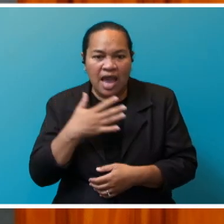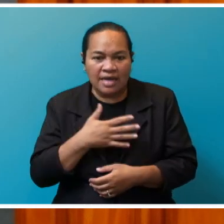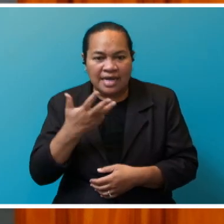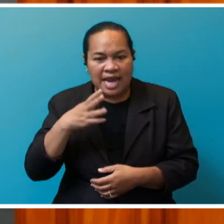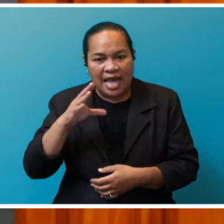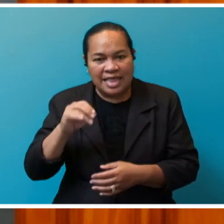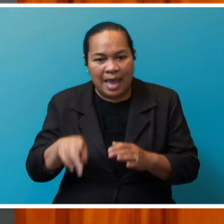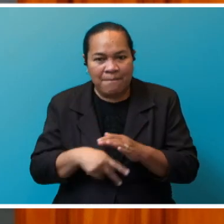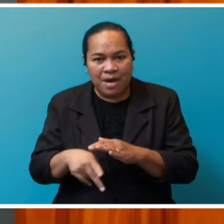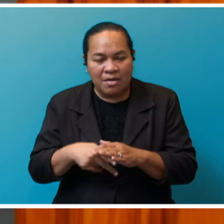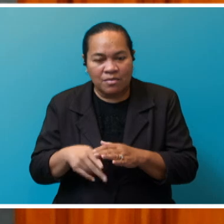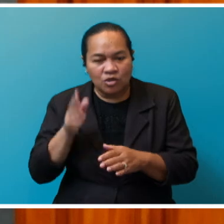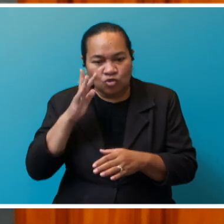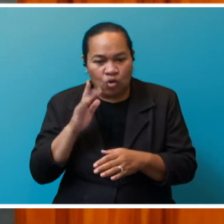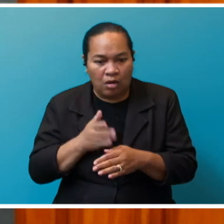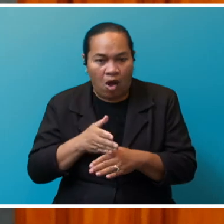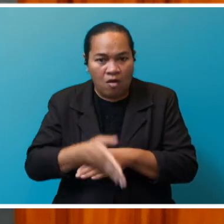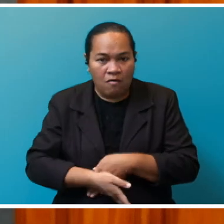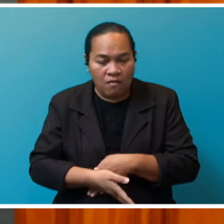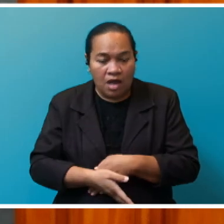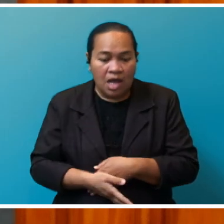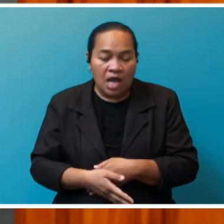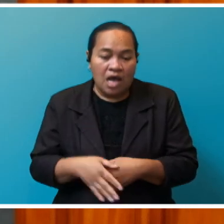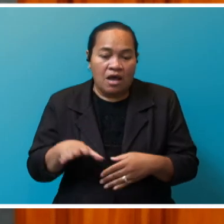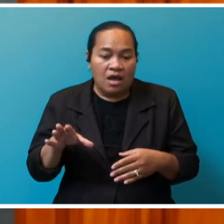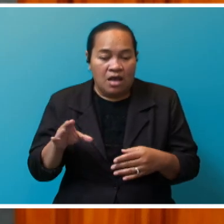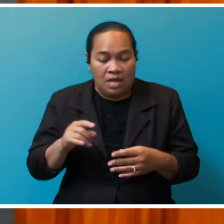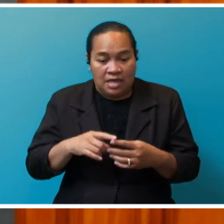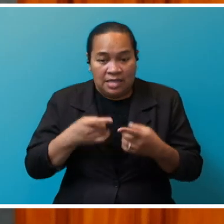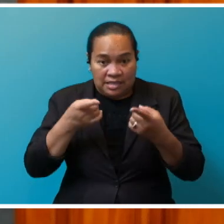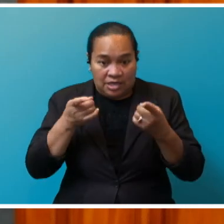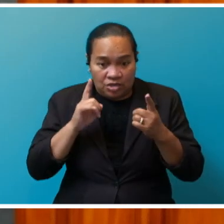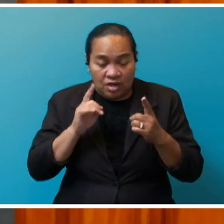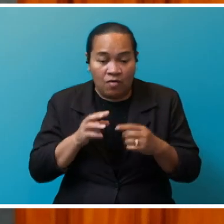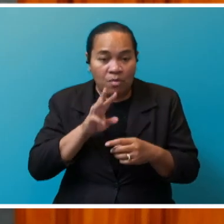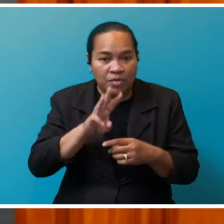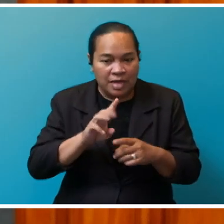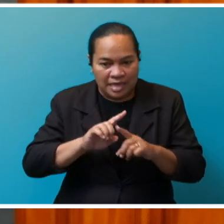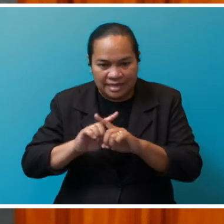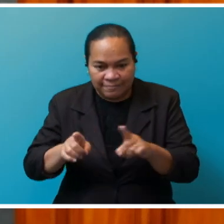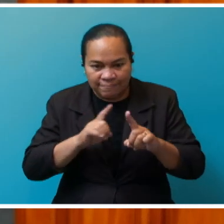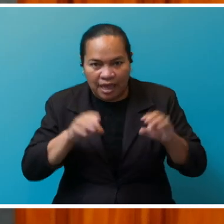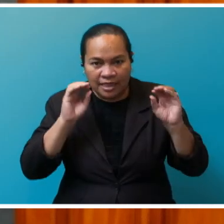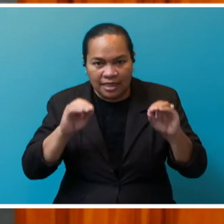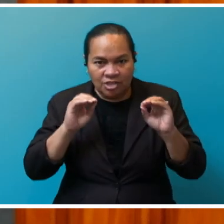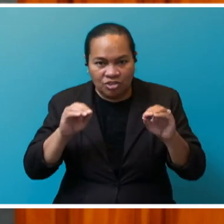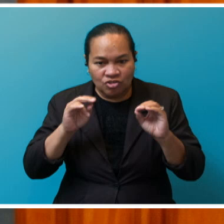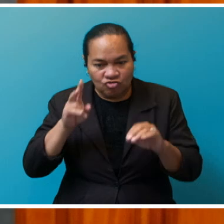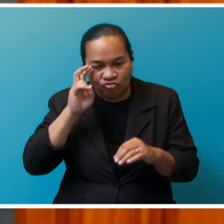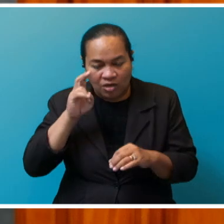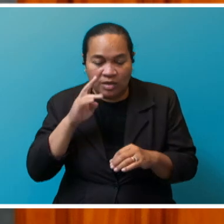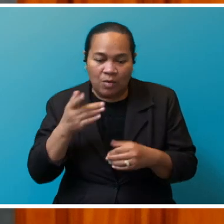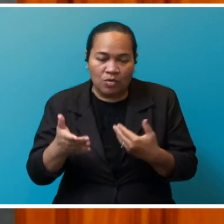school teacher graduates from 3 teacher training institutions graduating at the end of this